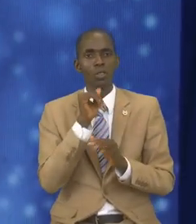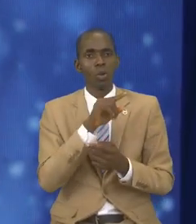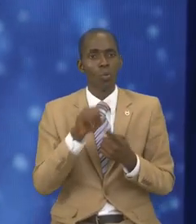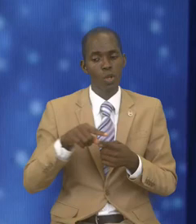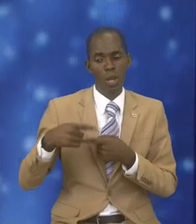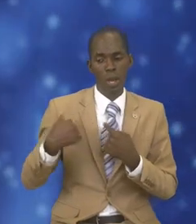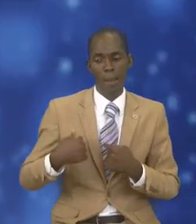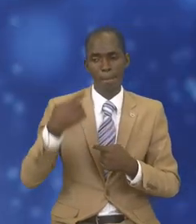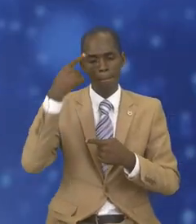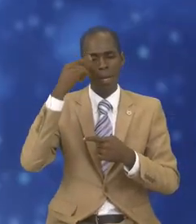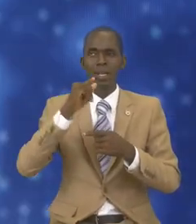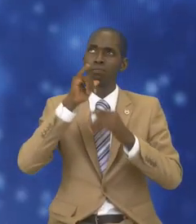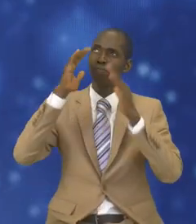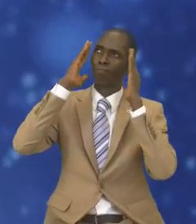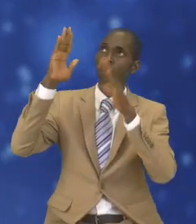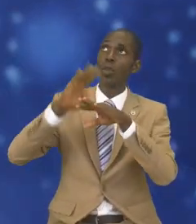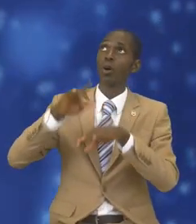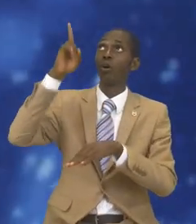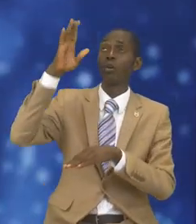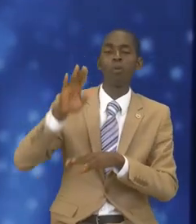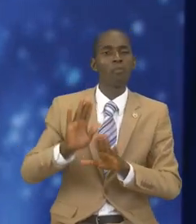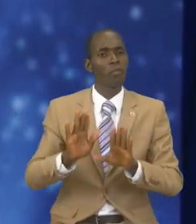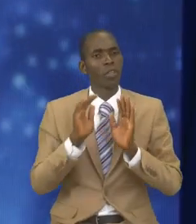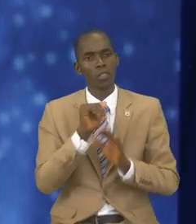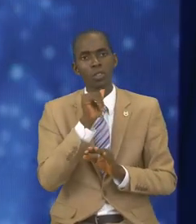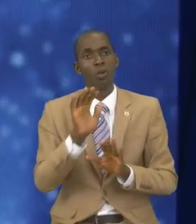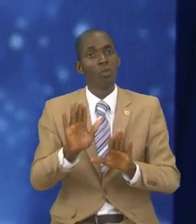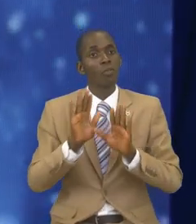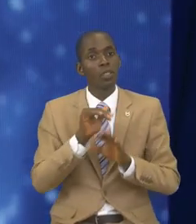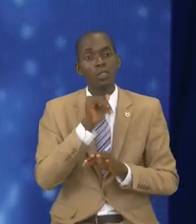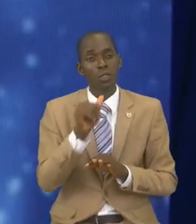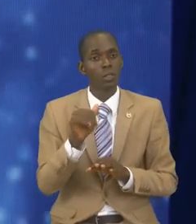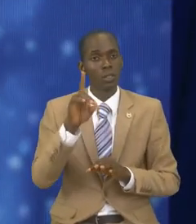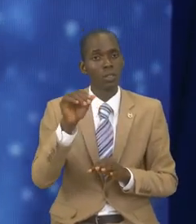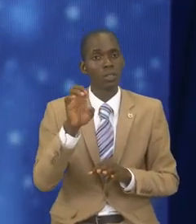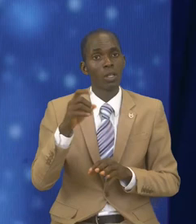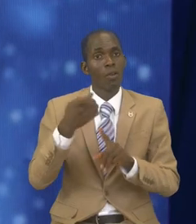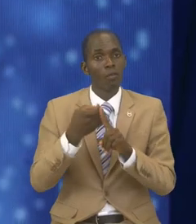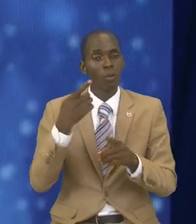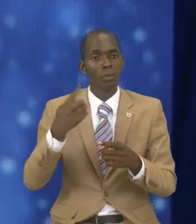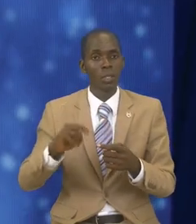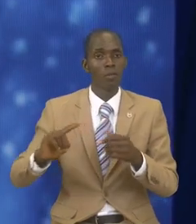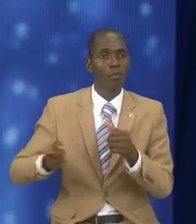focused on God. Fear not, Daniel, for from the first day that thou didst